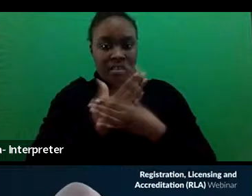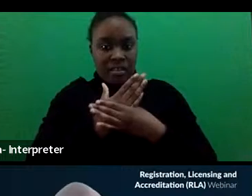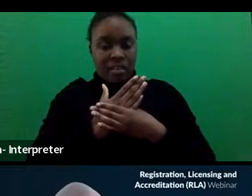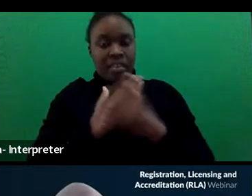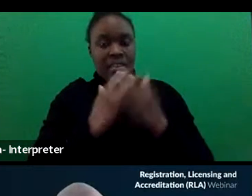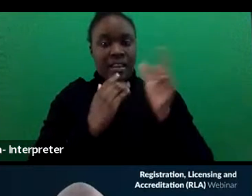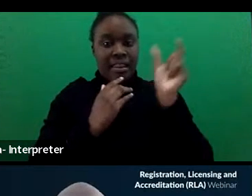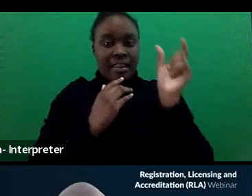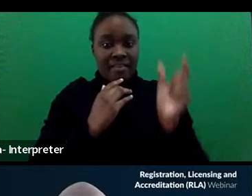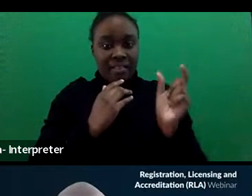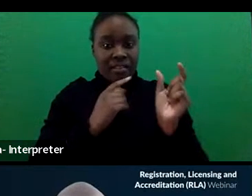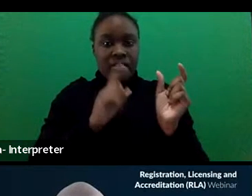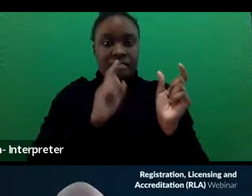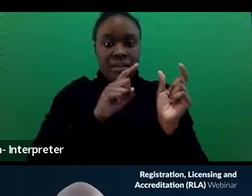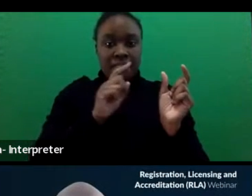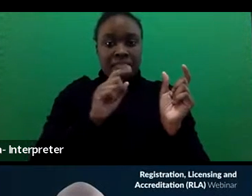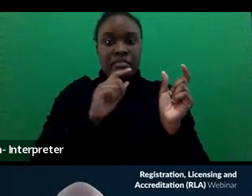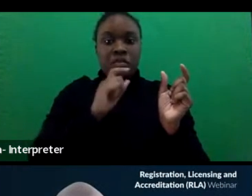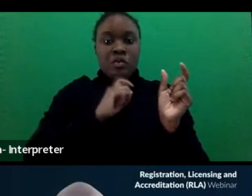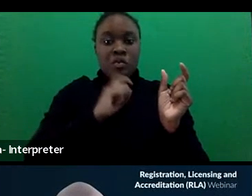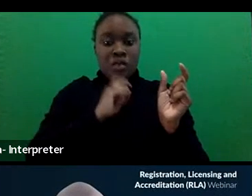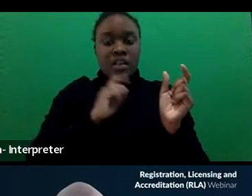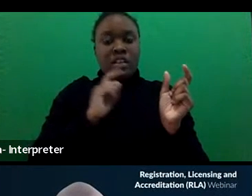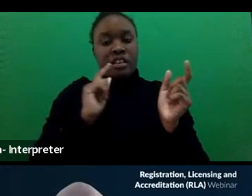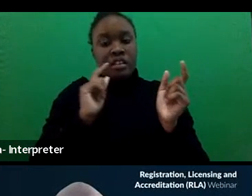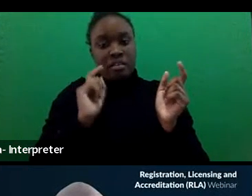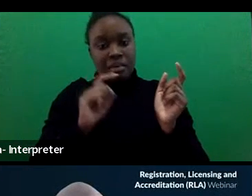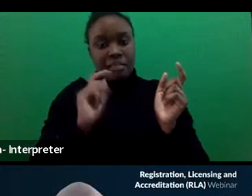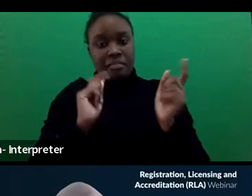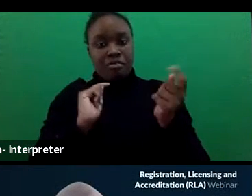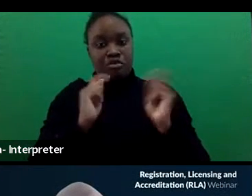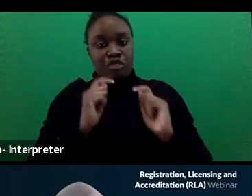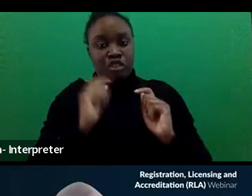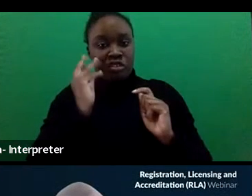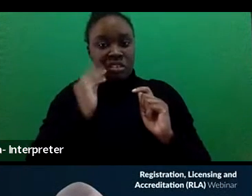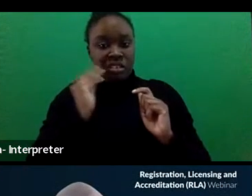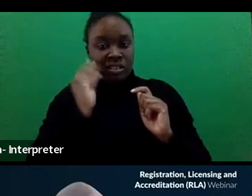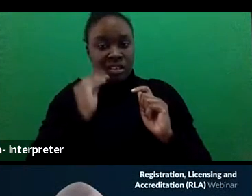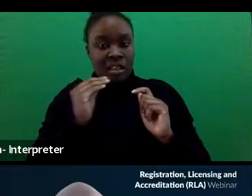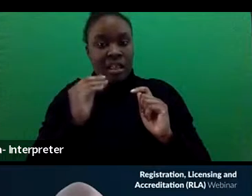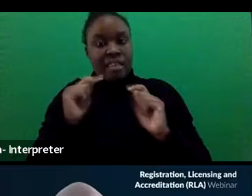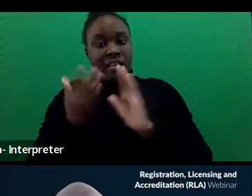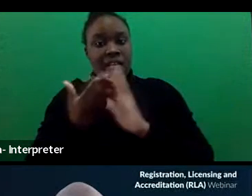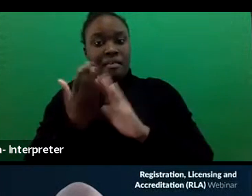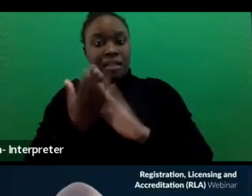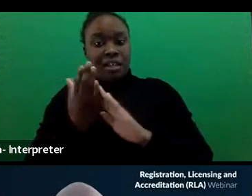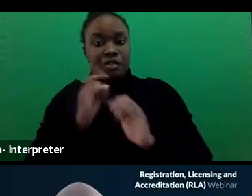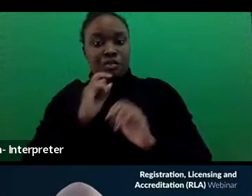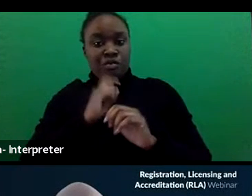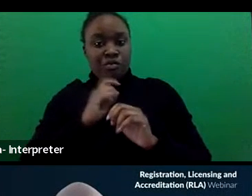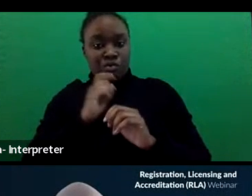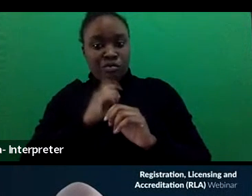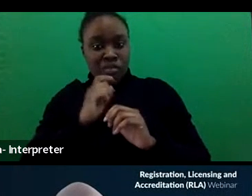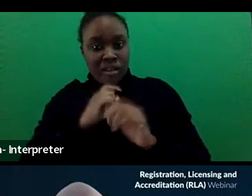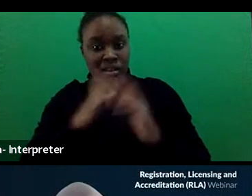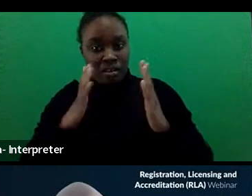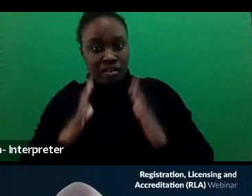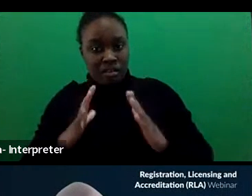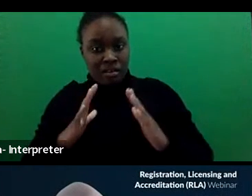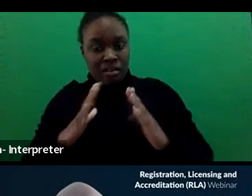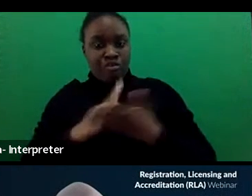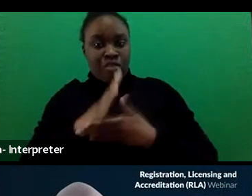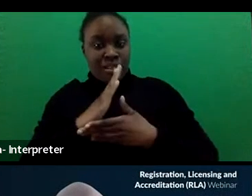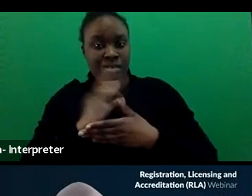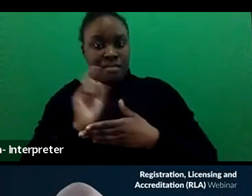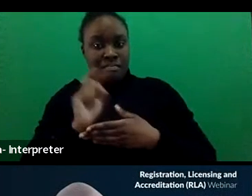user, then on change details, and then the update user rights button. And then on the user rights screen, you would